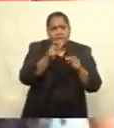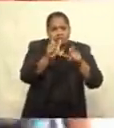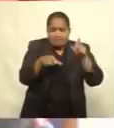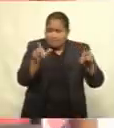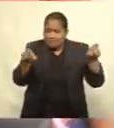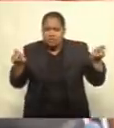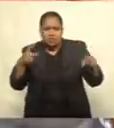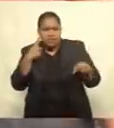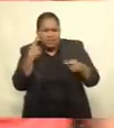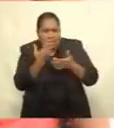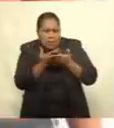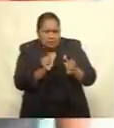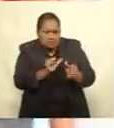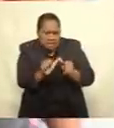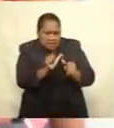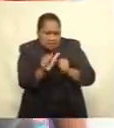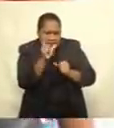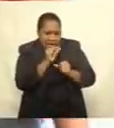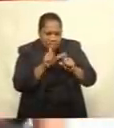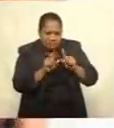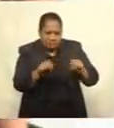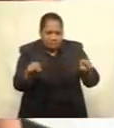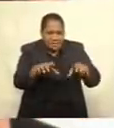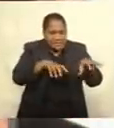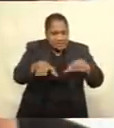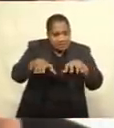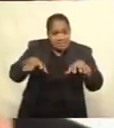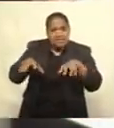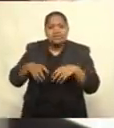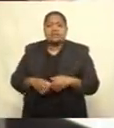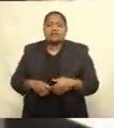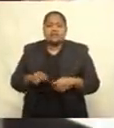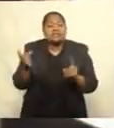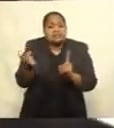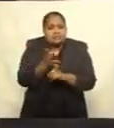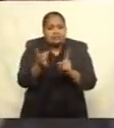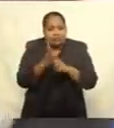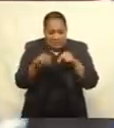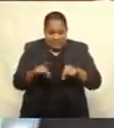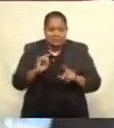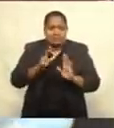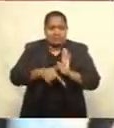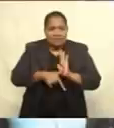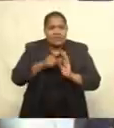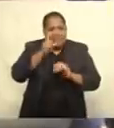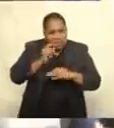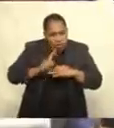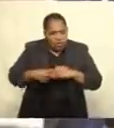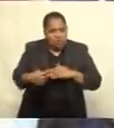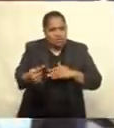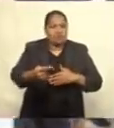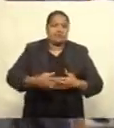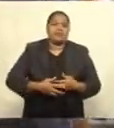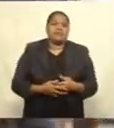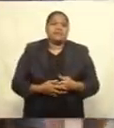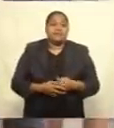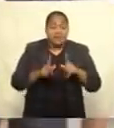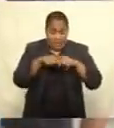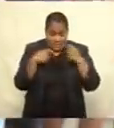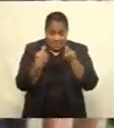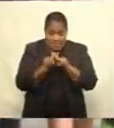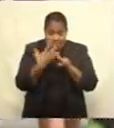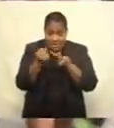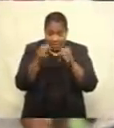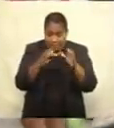best commerce and trade-related activities, which are also essential at this time, can continue. A dedicated team has been set up to